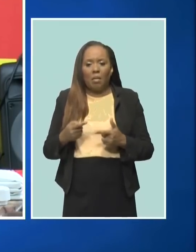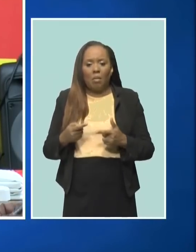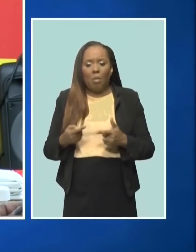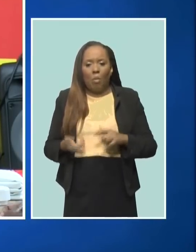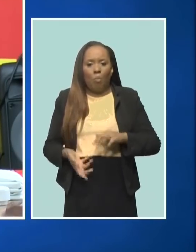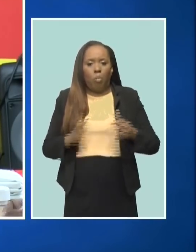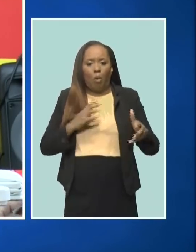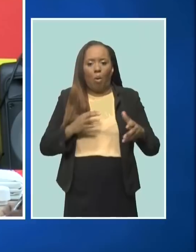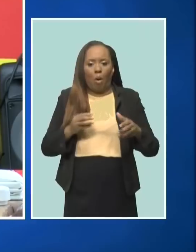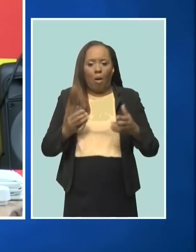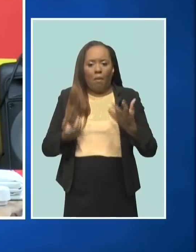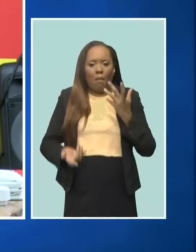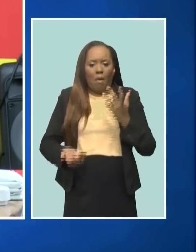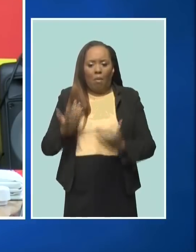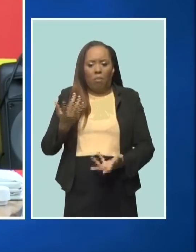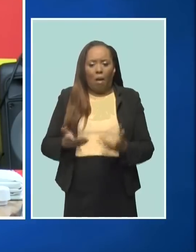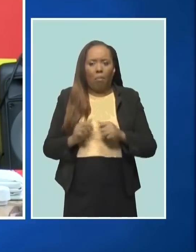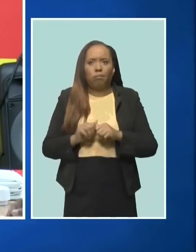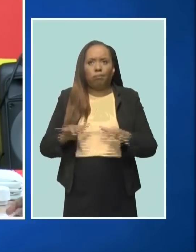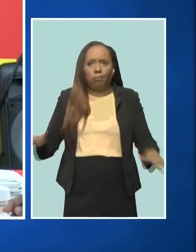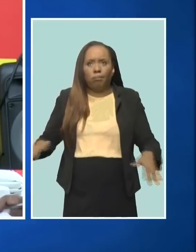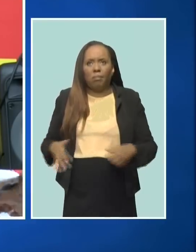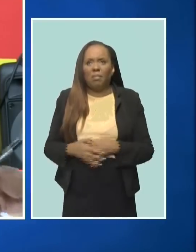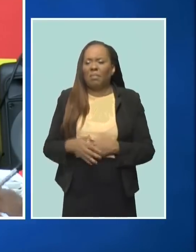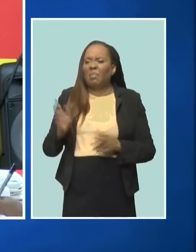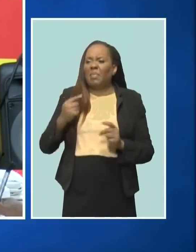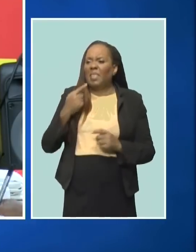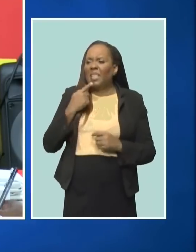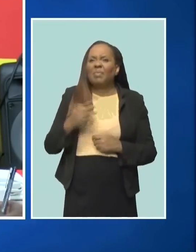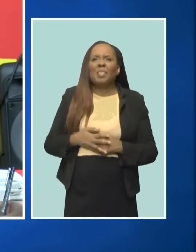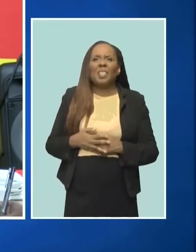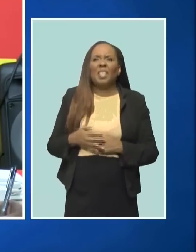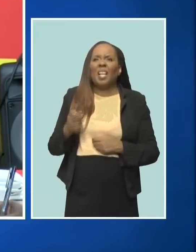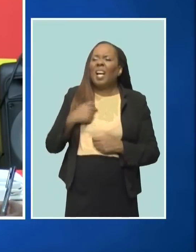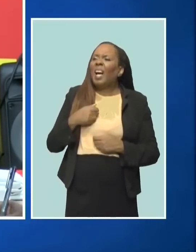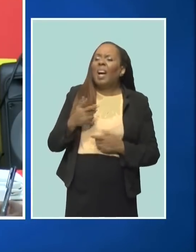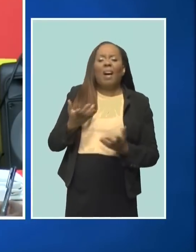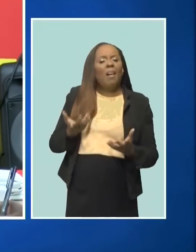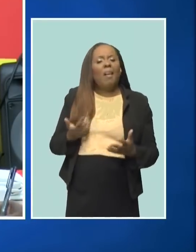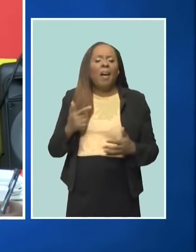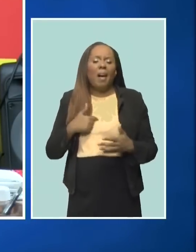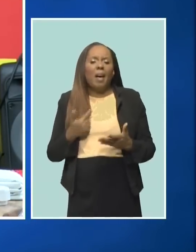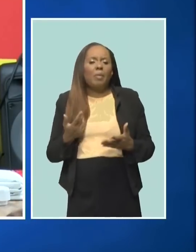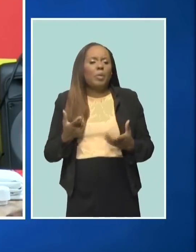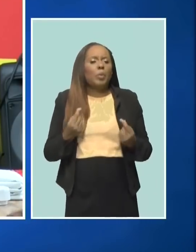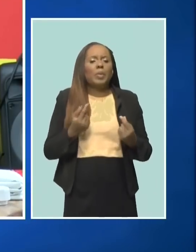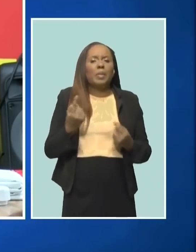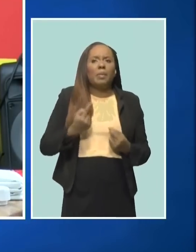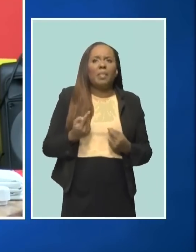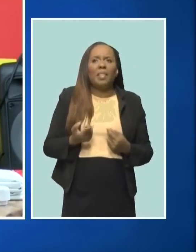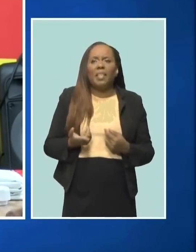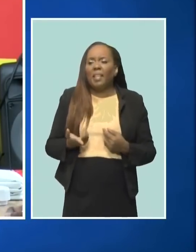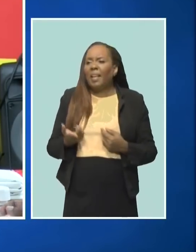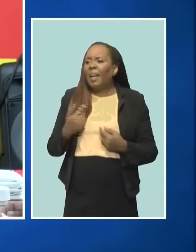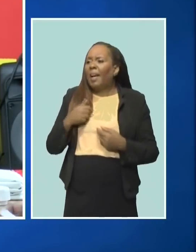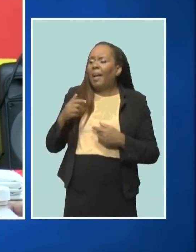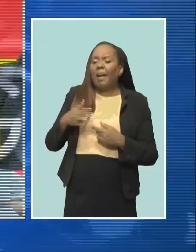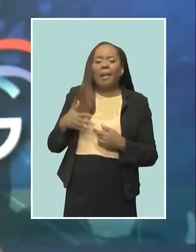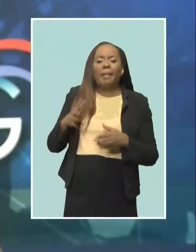So often we respond to fires and see somebody, oh, I went inside to do something, and when I come back, they're all down there.